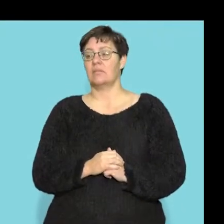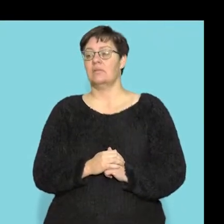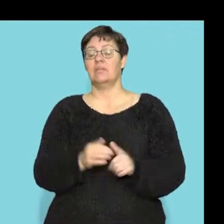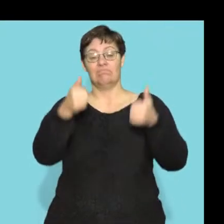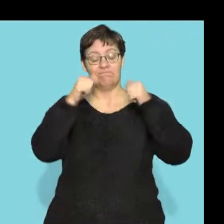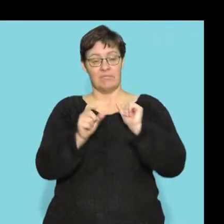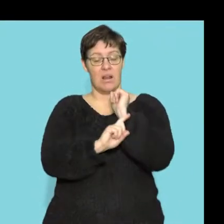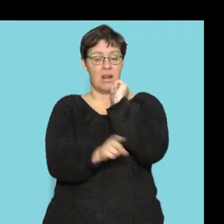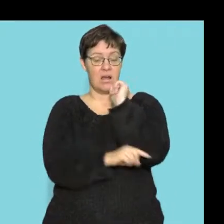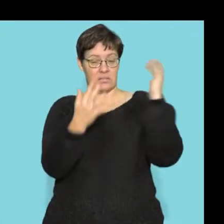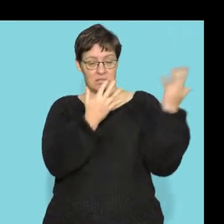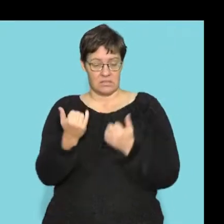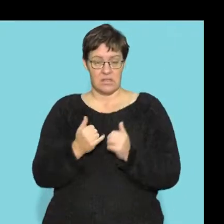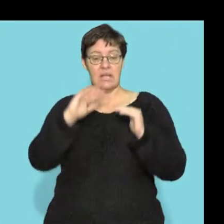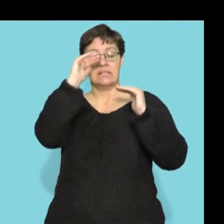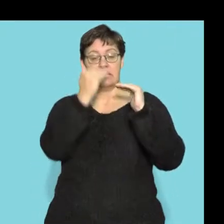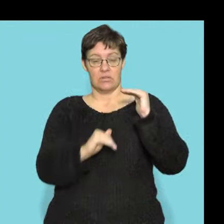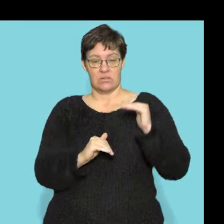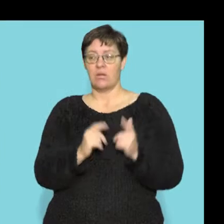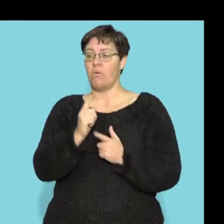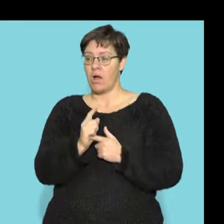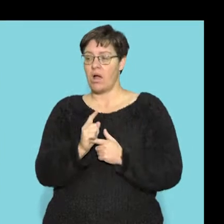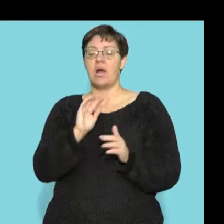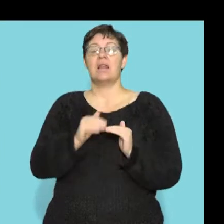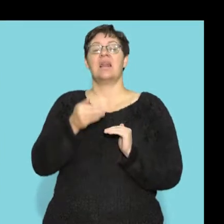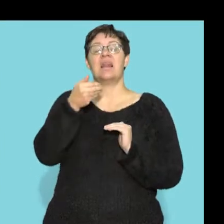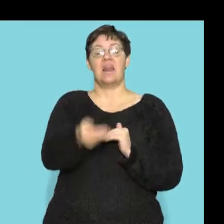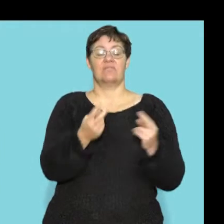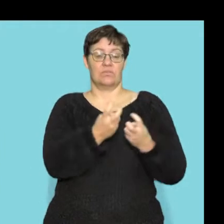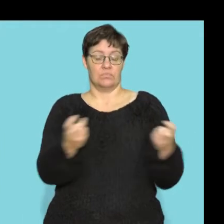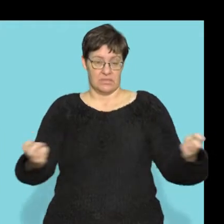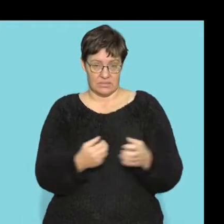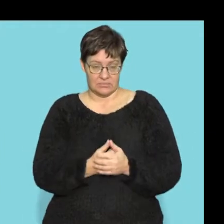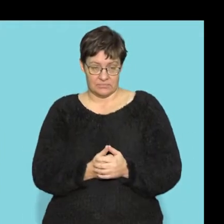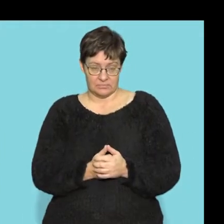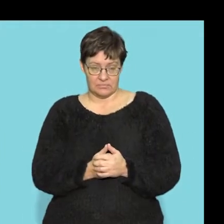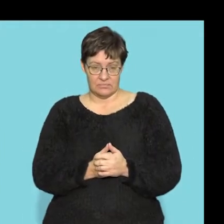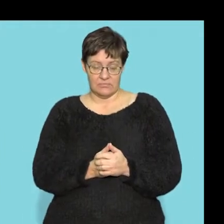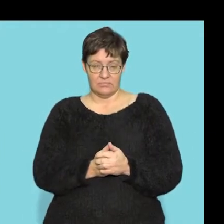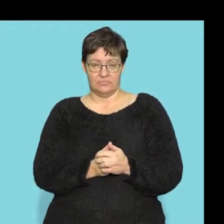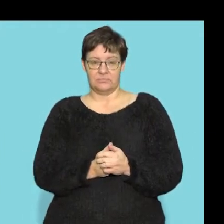calculate, and that was the depreciation on the remainder of the equipment. Let's have a look at it.